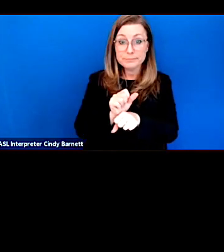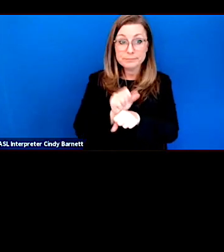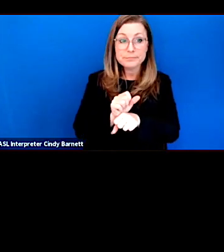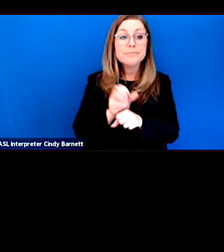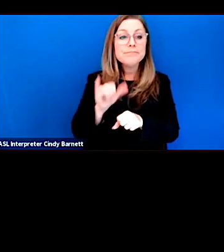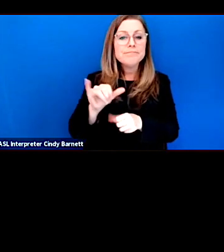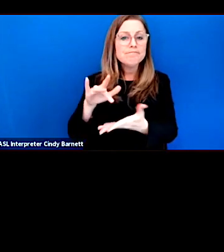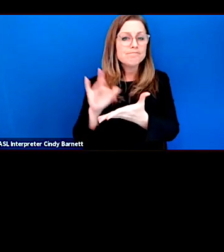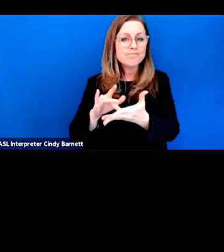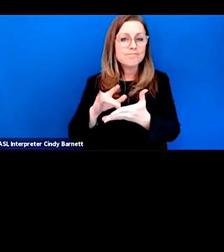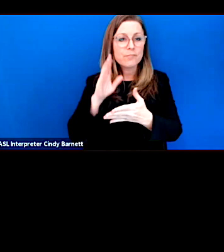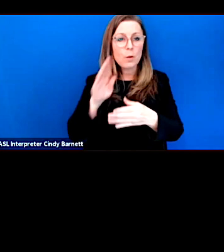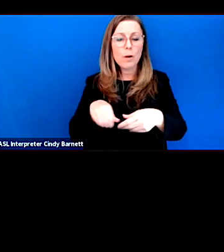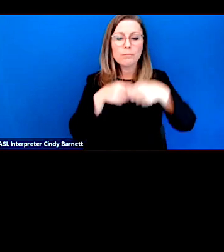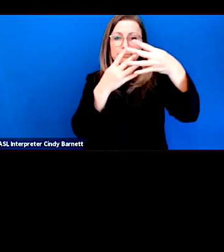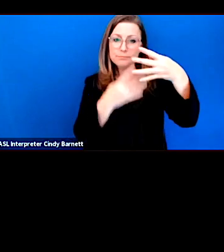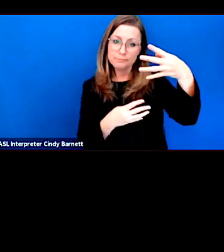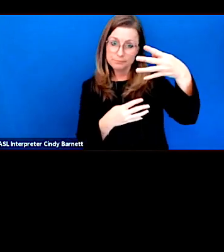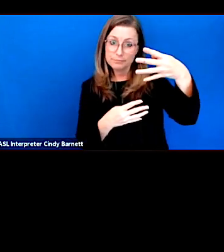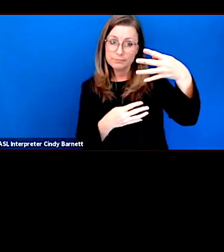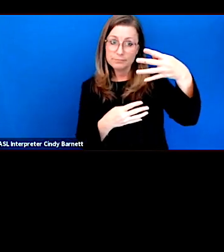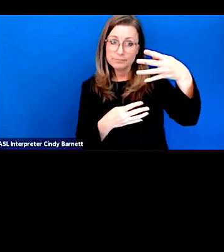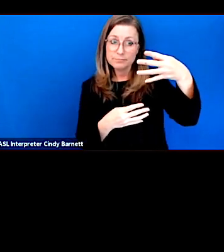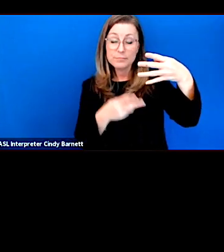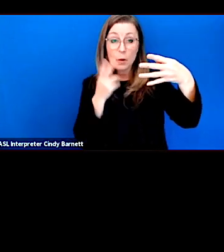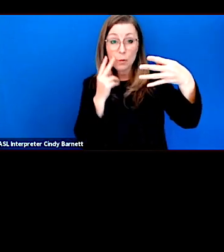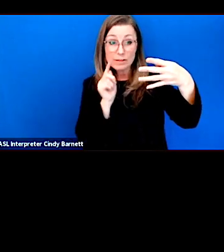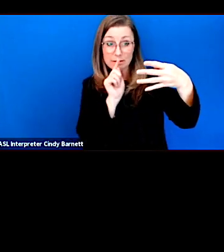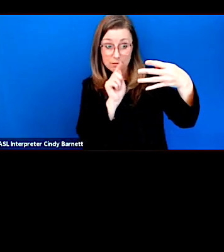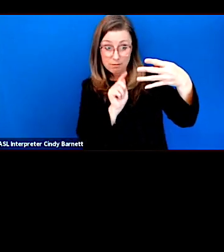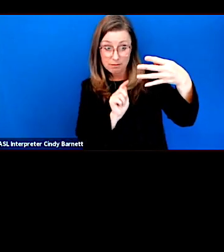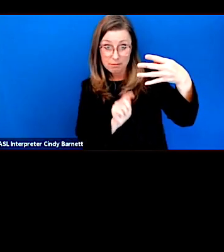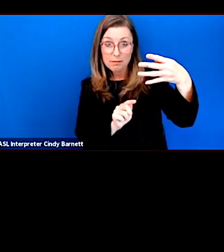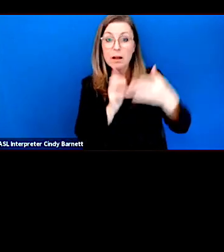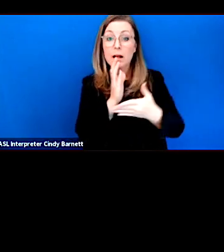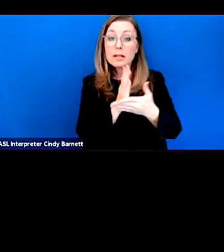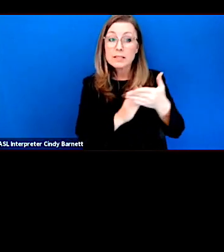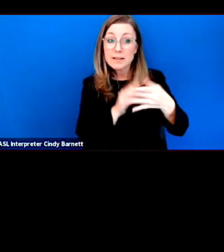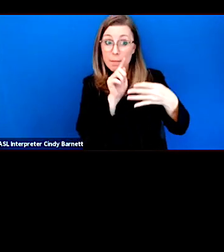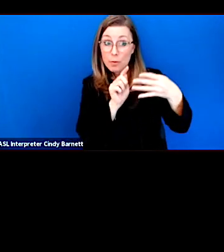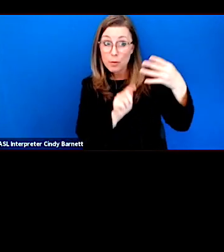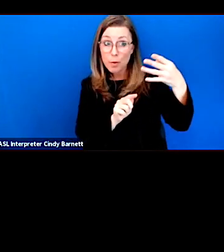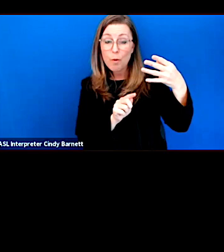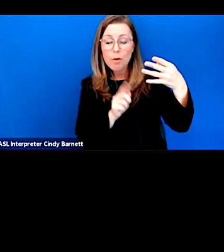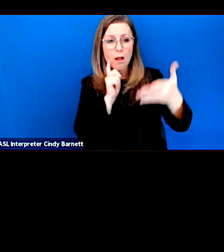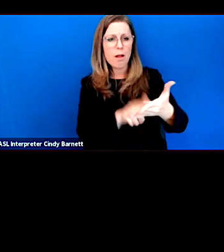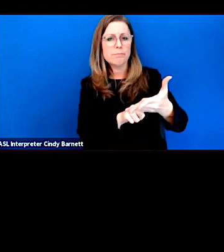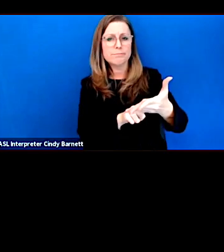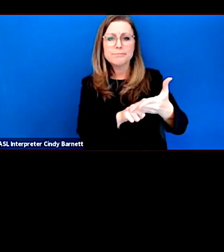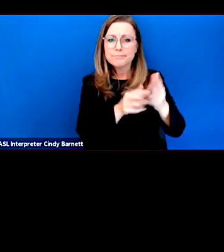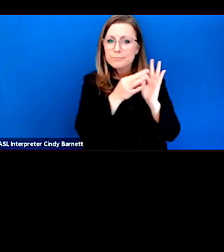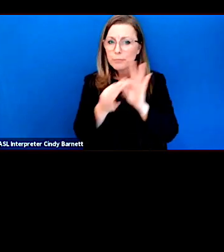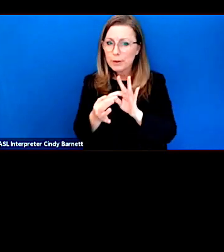And as we look at these results, some of the pieces that stand out to me in terms of answering the synthesis question is this first